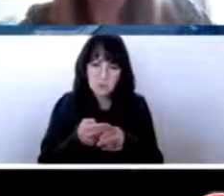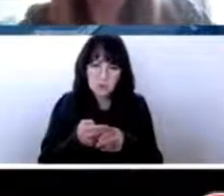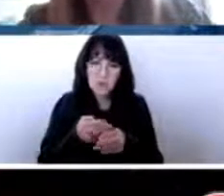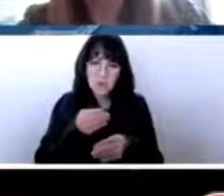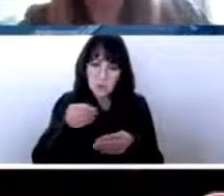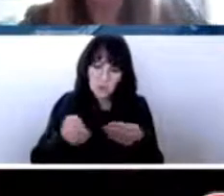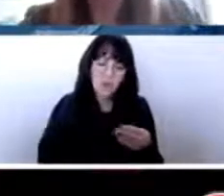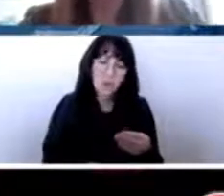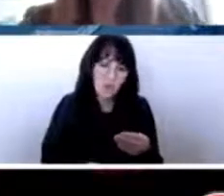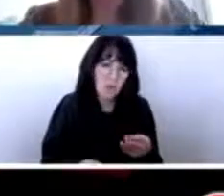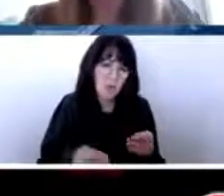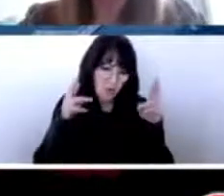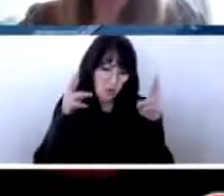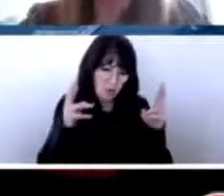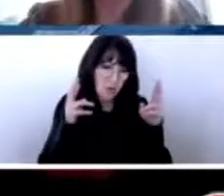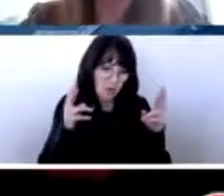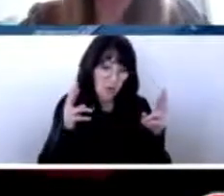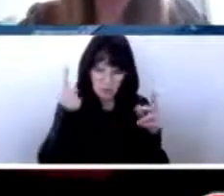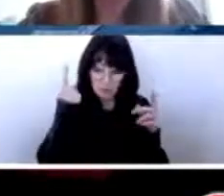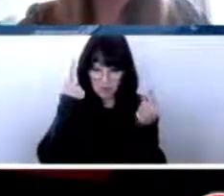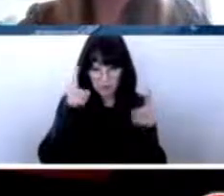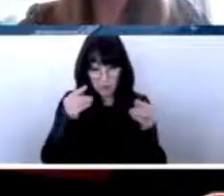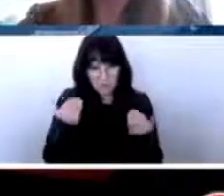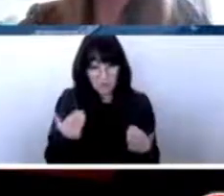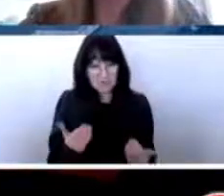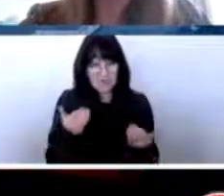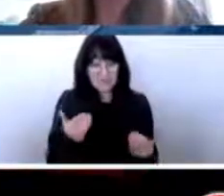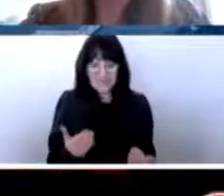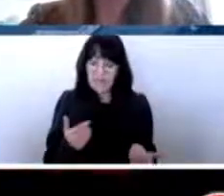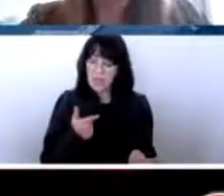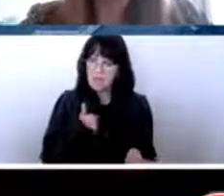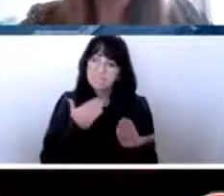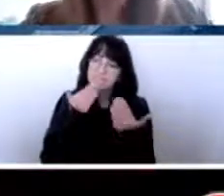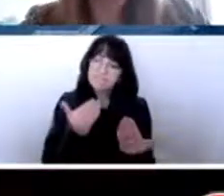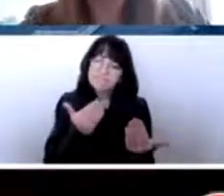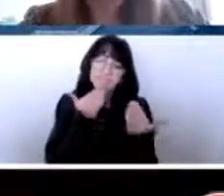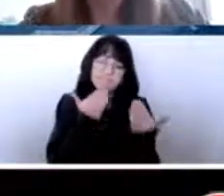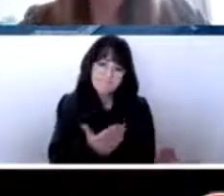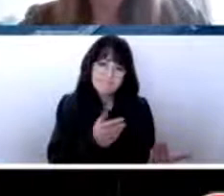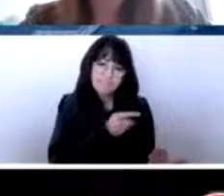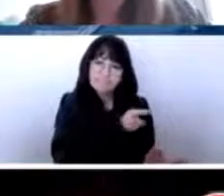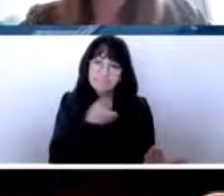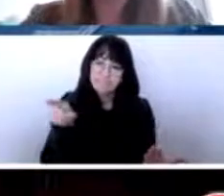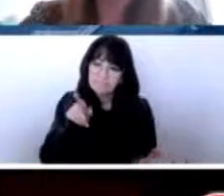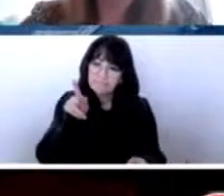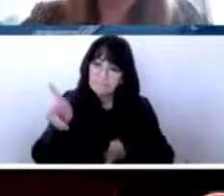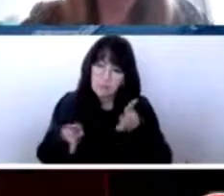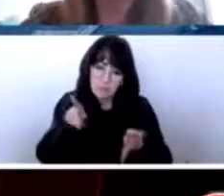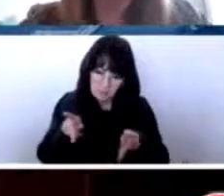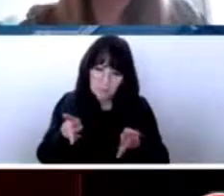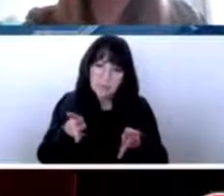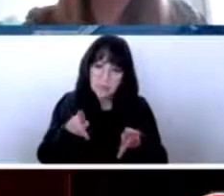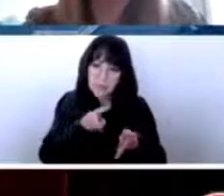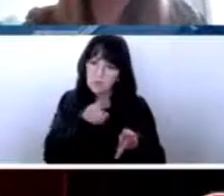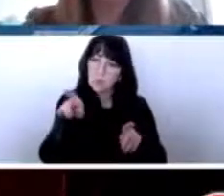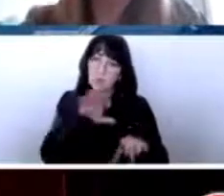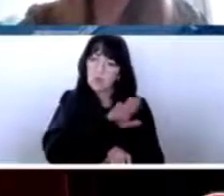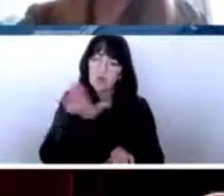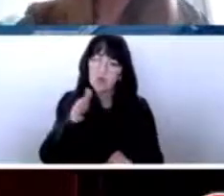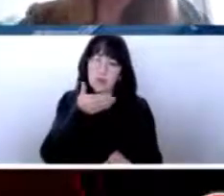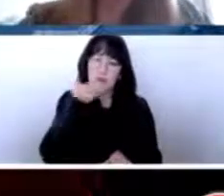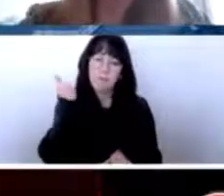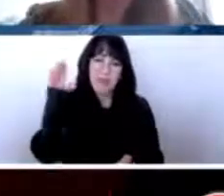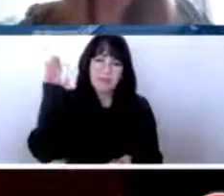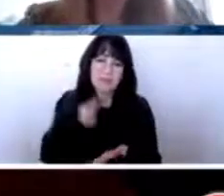the meantime, I thank you for all thank you all for doing your part.